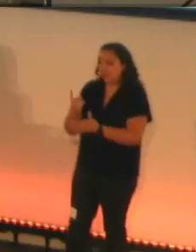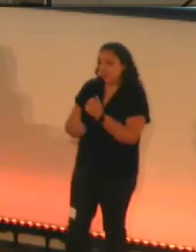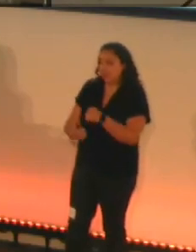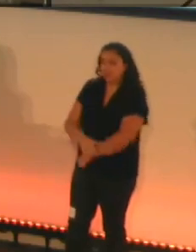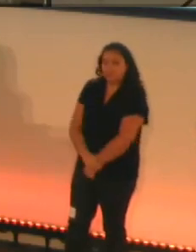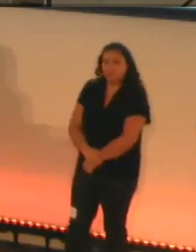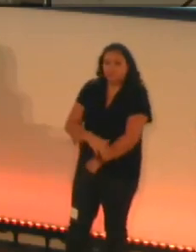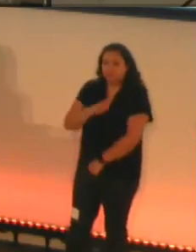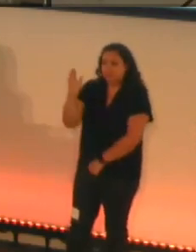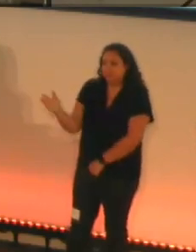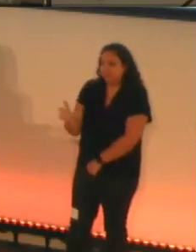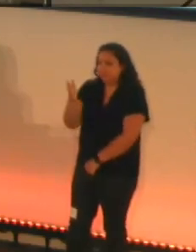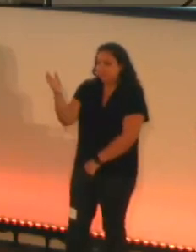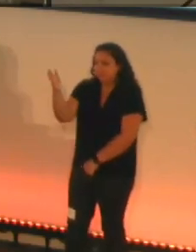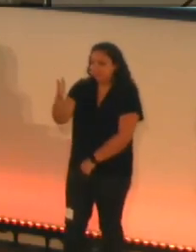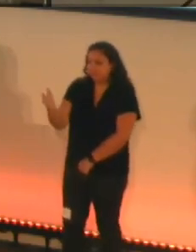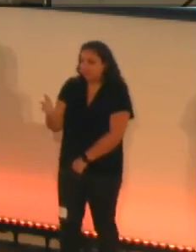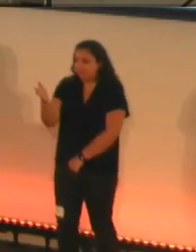Yes, right here.